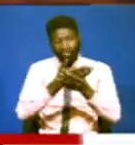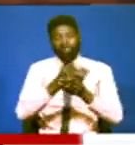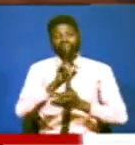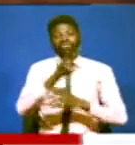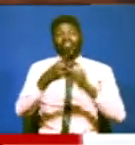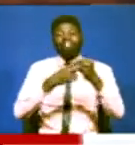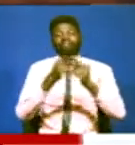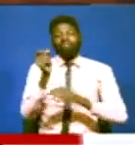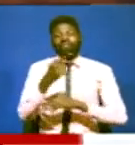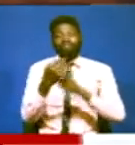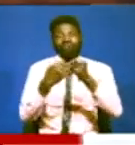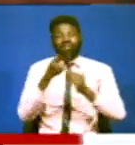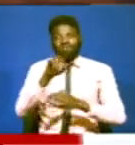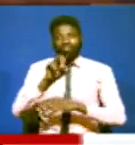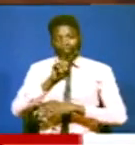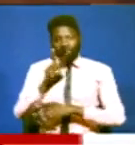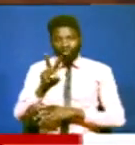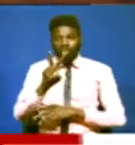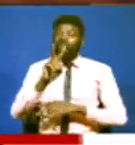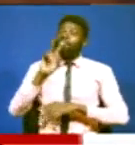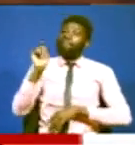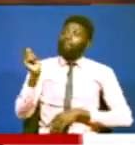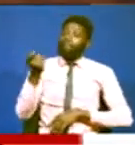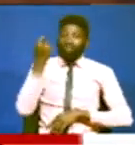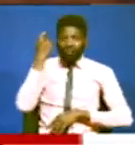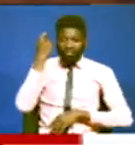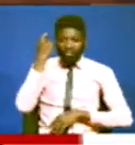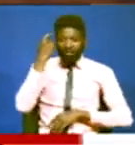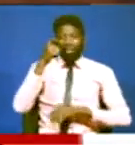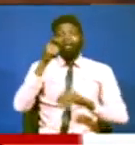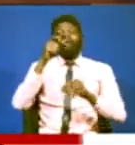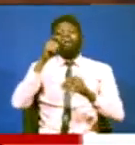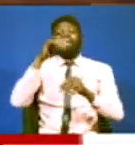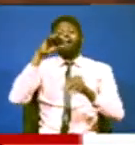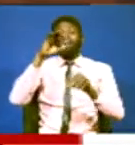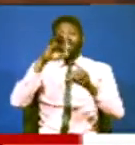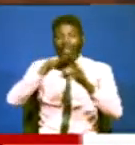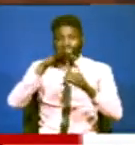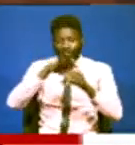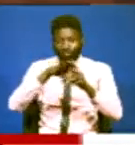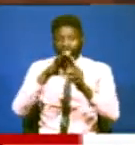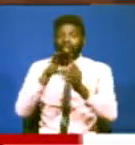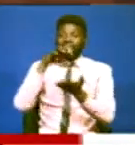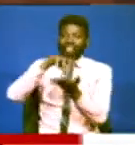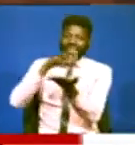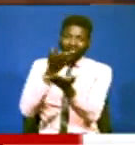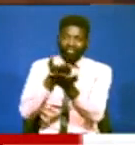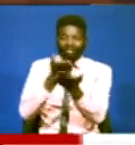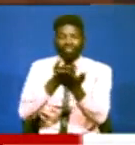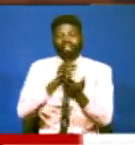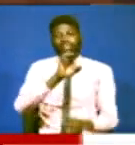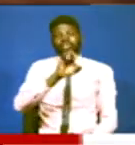2022 in presidential election petition number E005 of 2022. Now, as